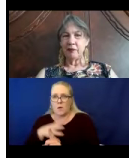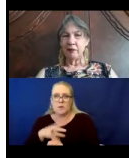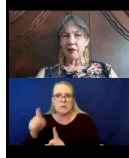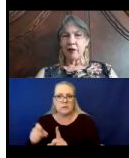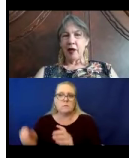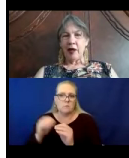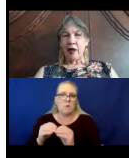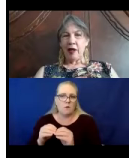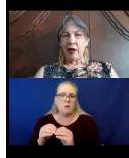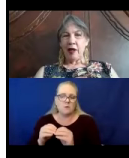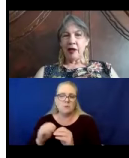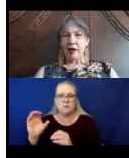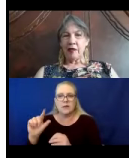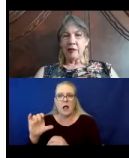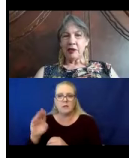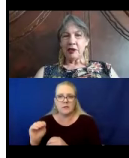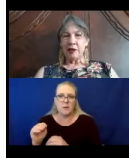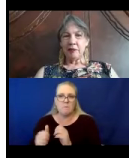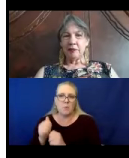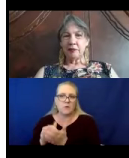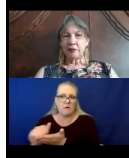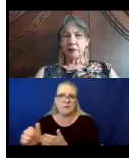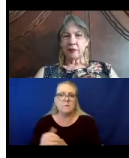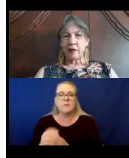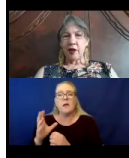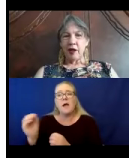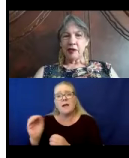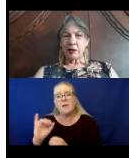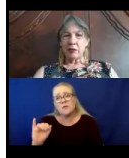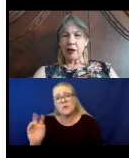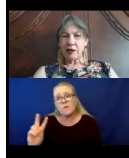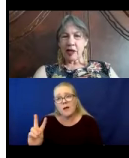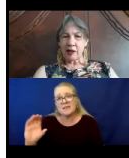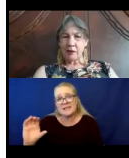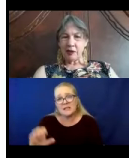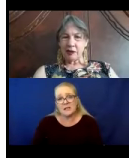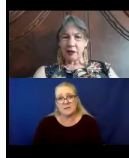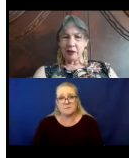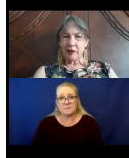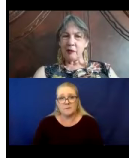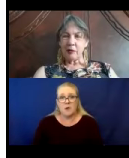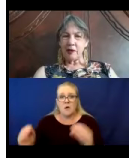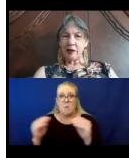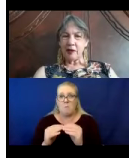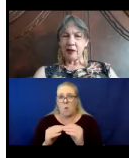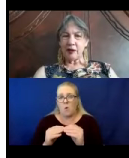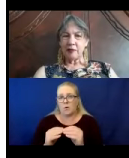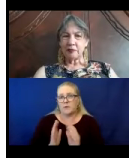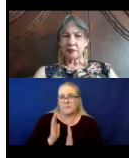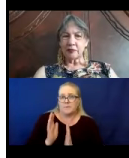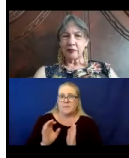it. And vitamin C. And some more exotic ones in the fine print